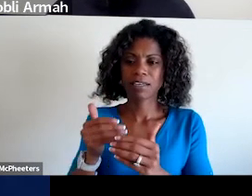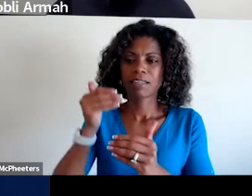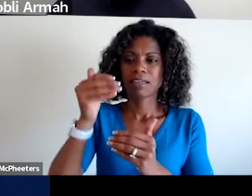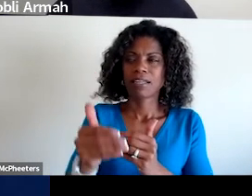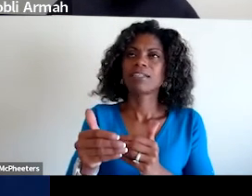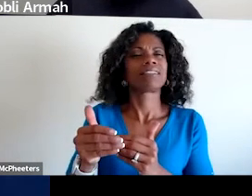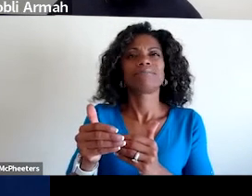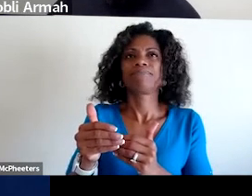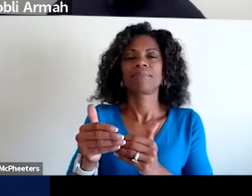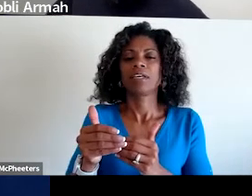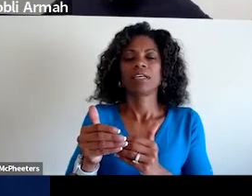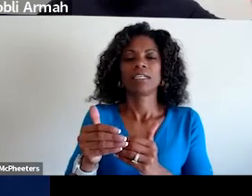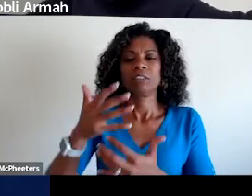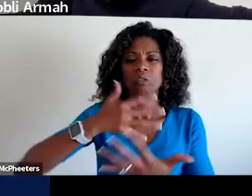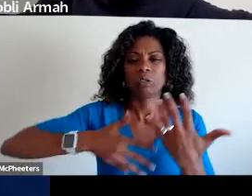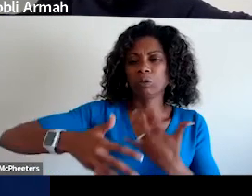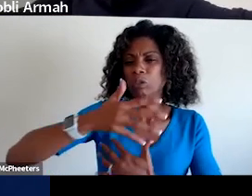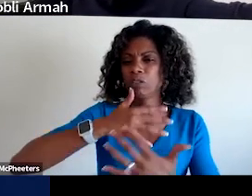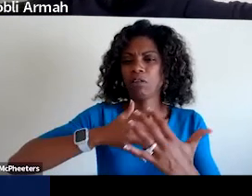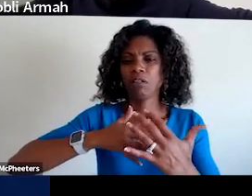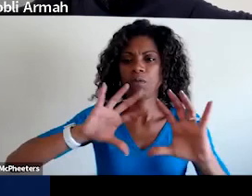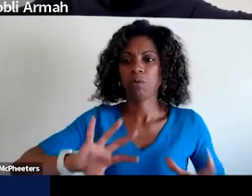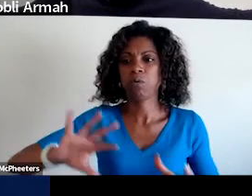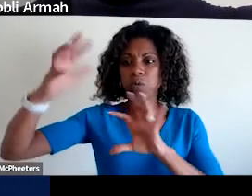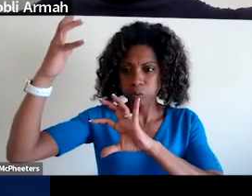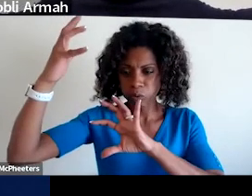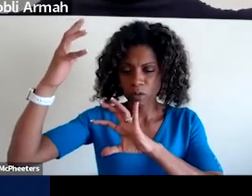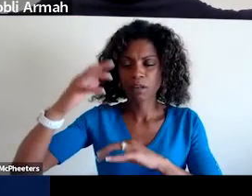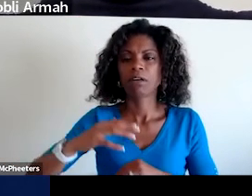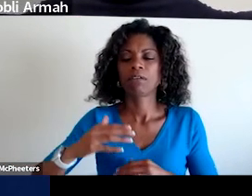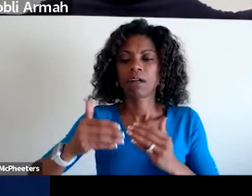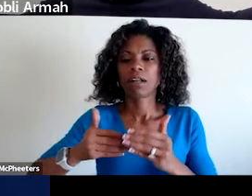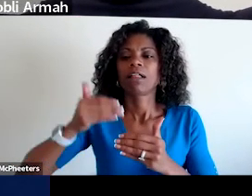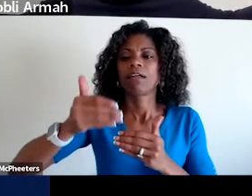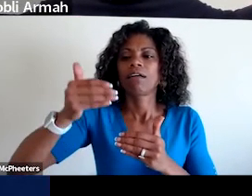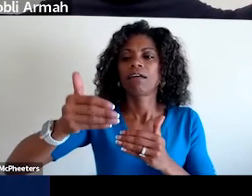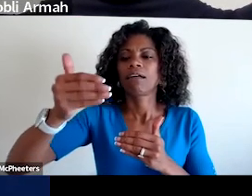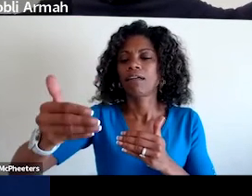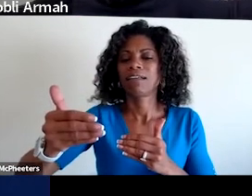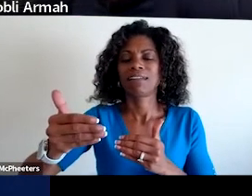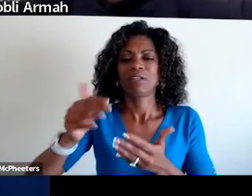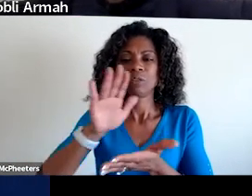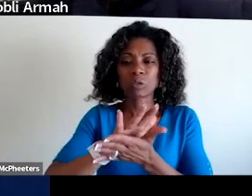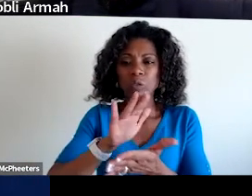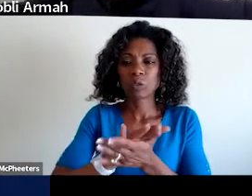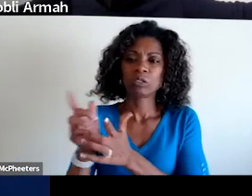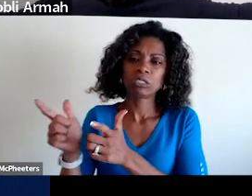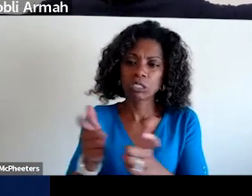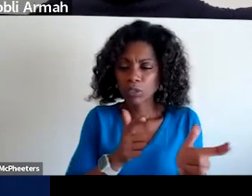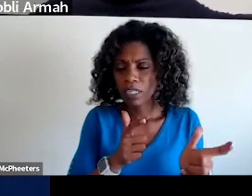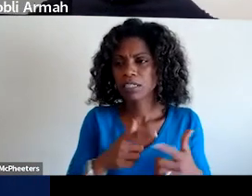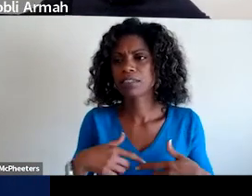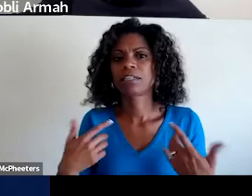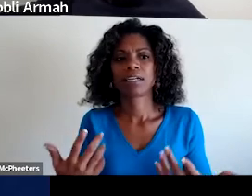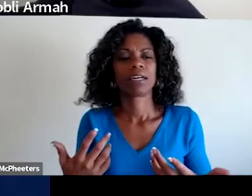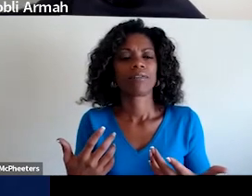mass shootings, the other, pandemic 2.0 and 3.0, most recently, the monkeypox outbreak. And